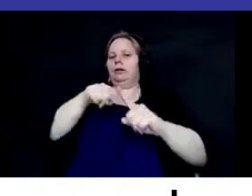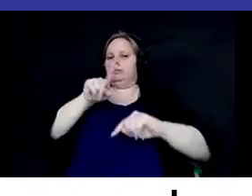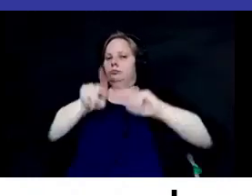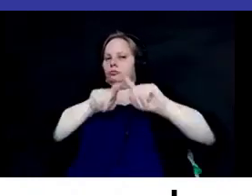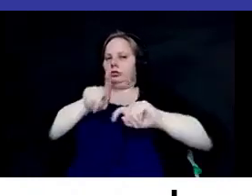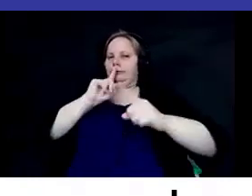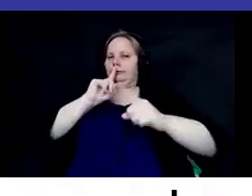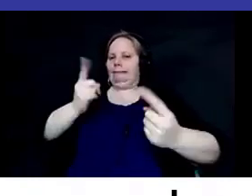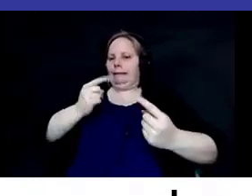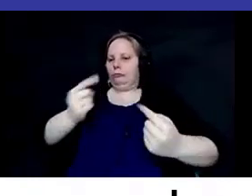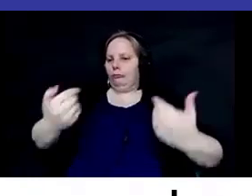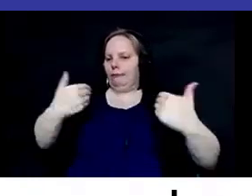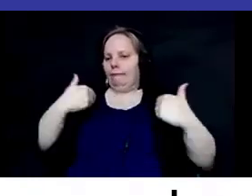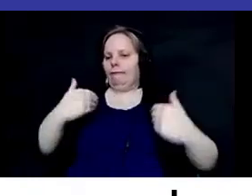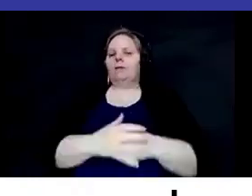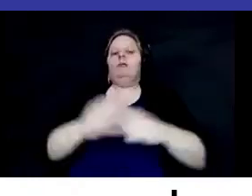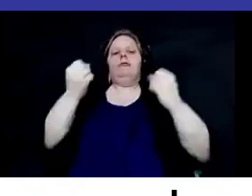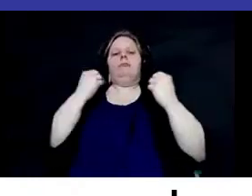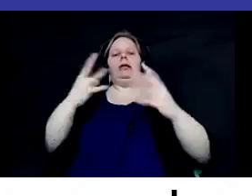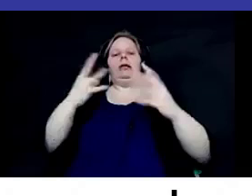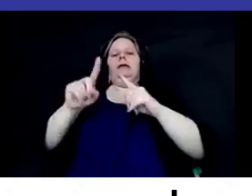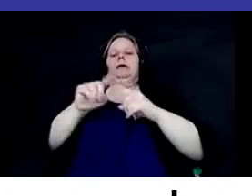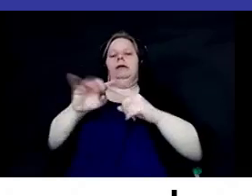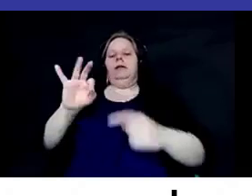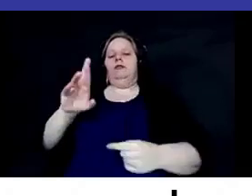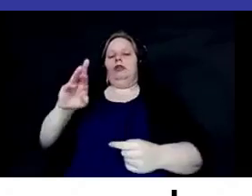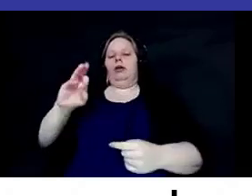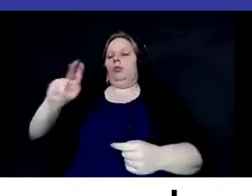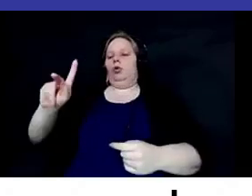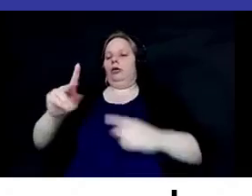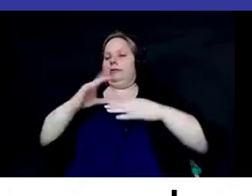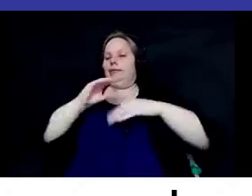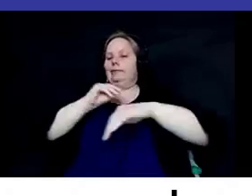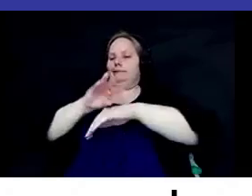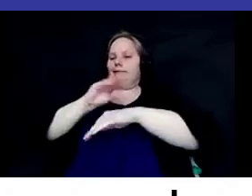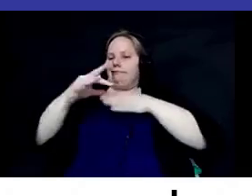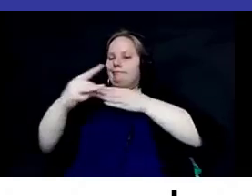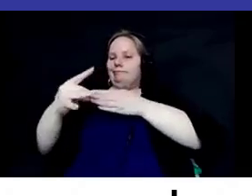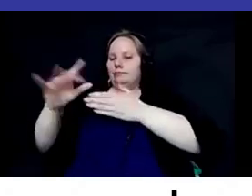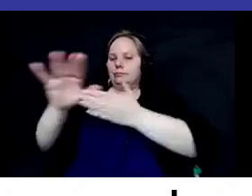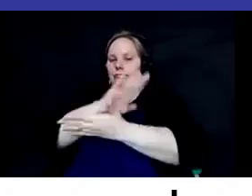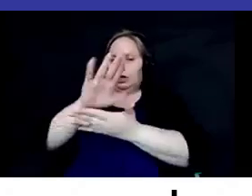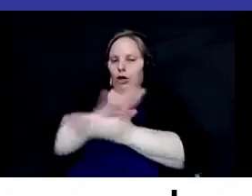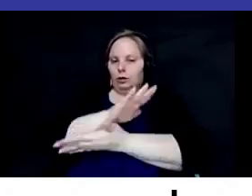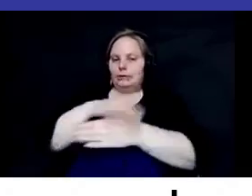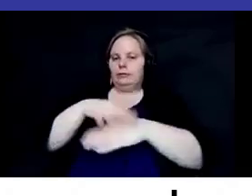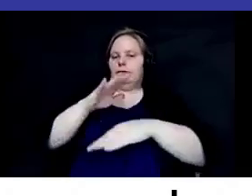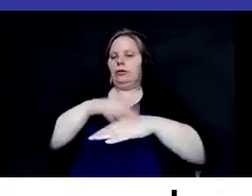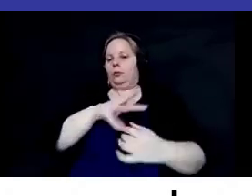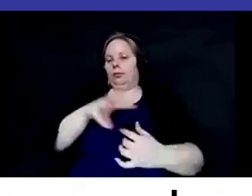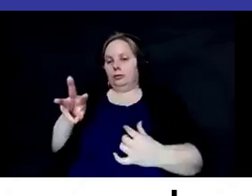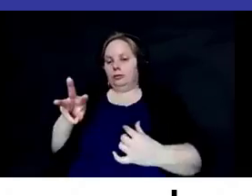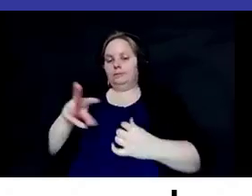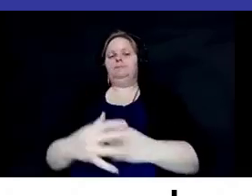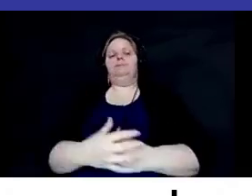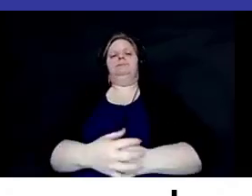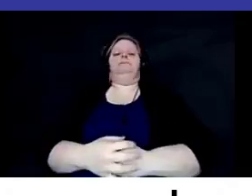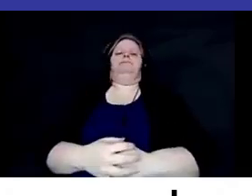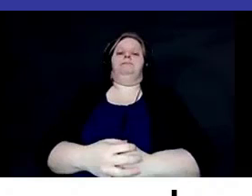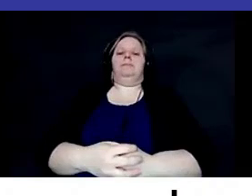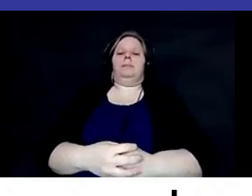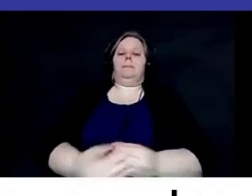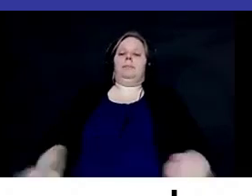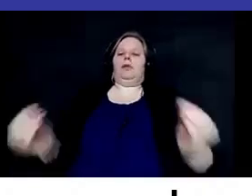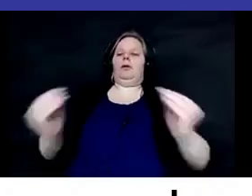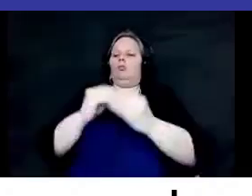number of frameworks guidance documents on our Comprehensive Special Education Framework webpage. And we have additional